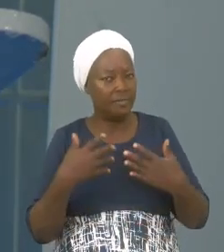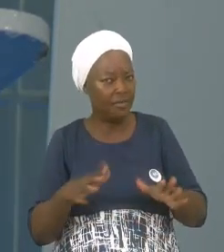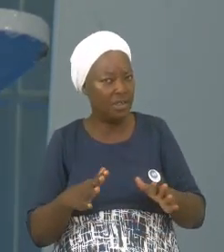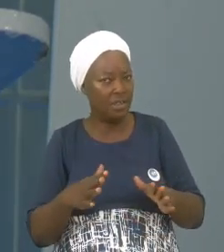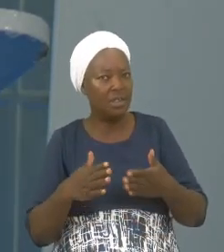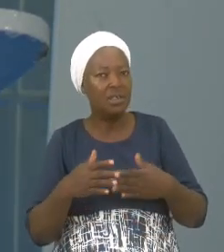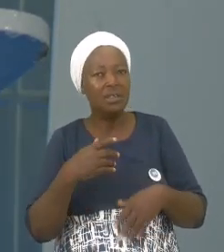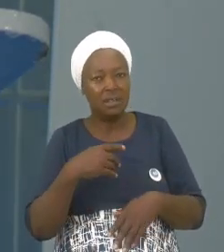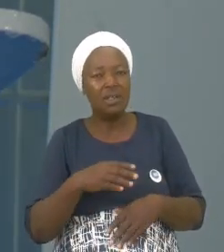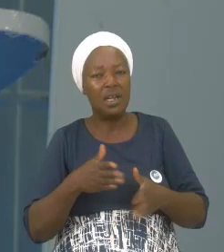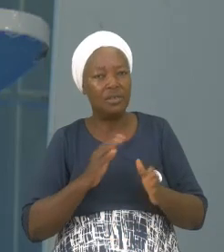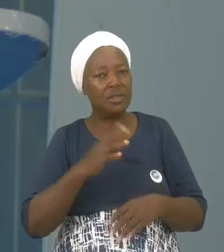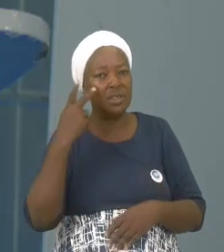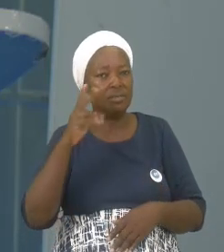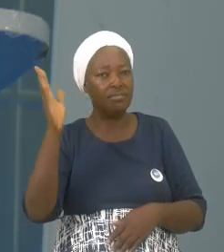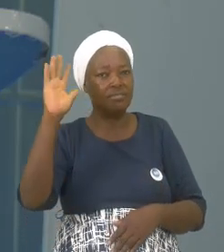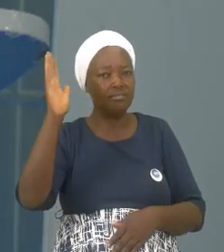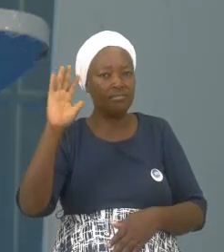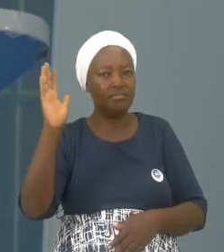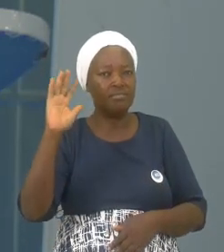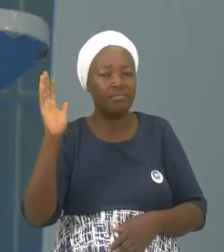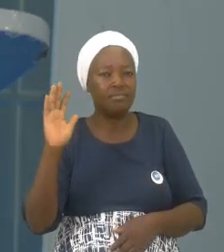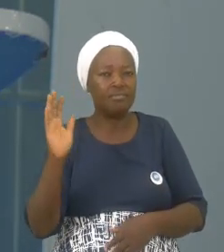Can we see the flag?